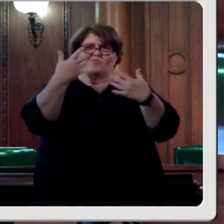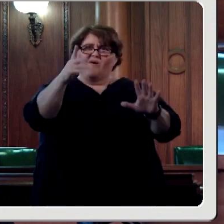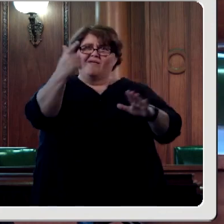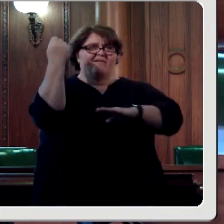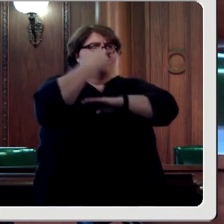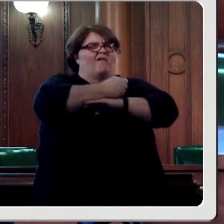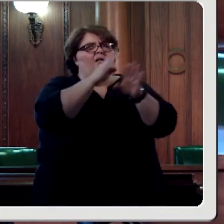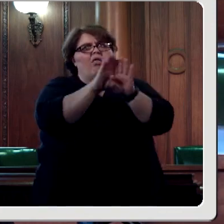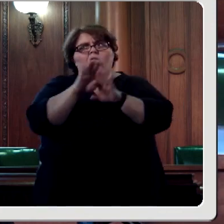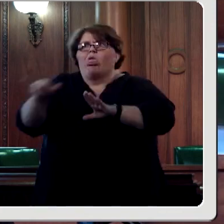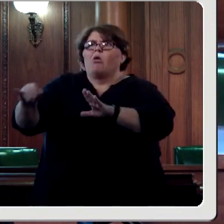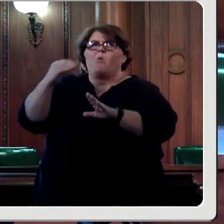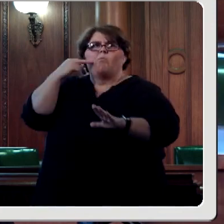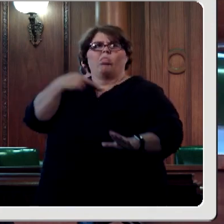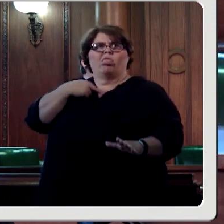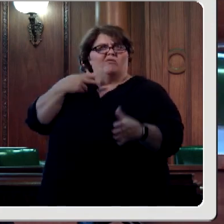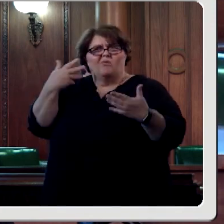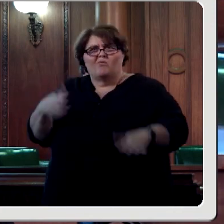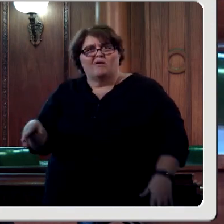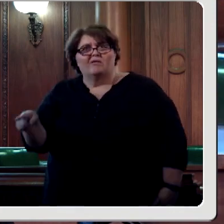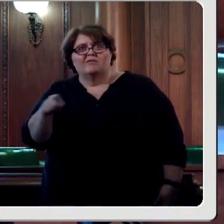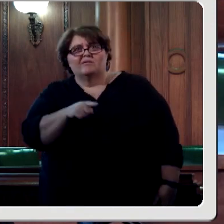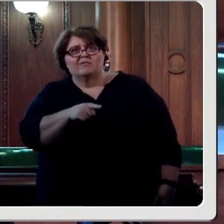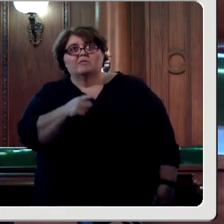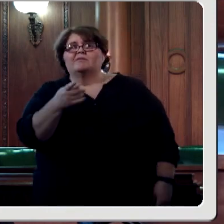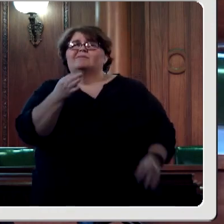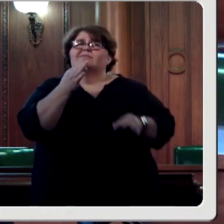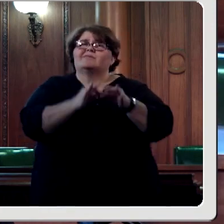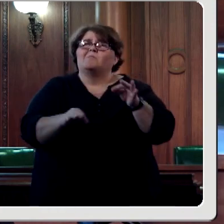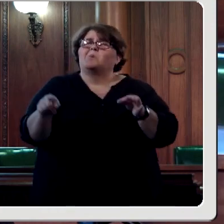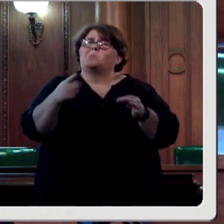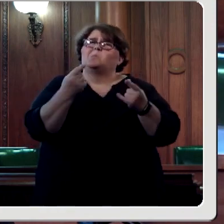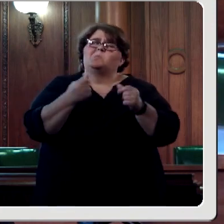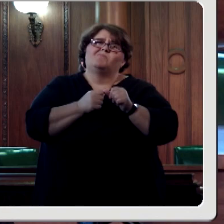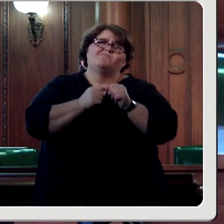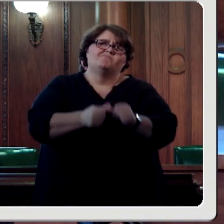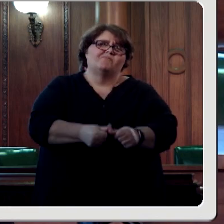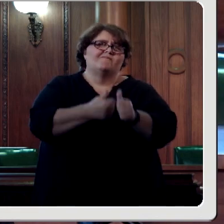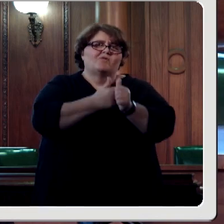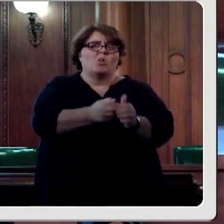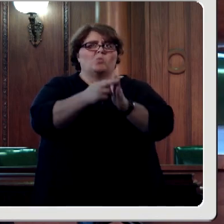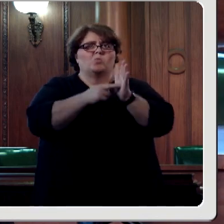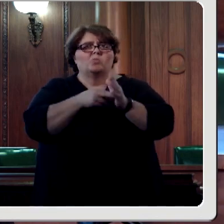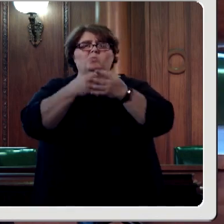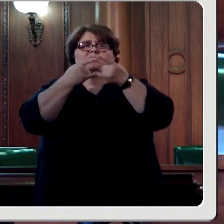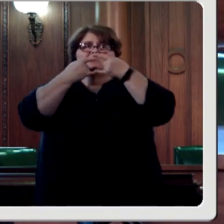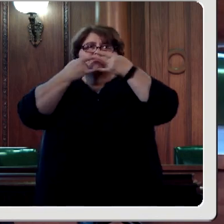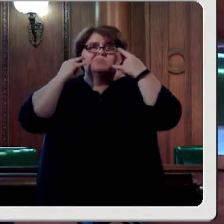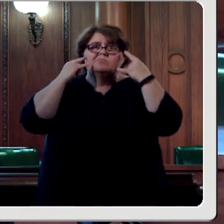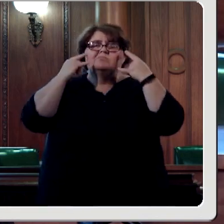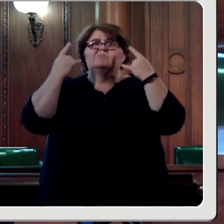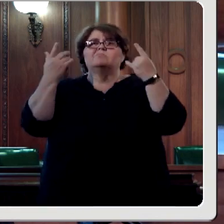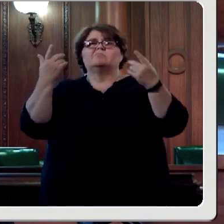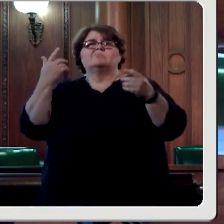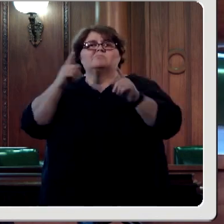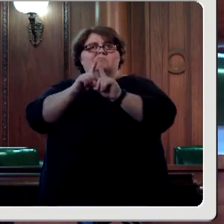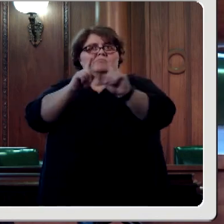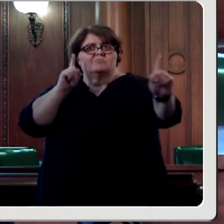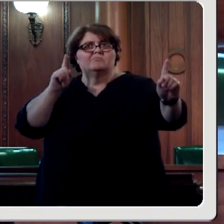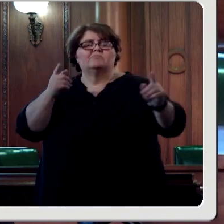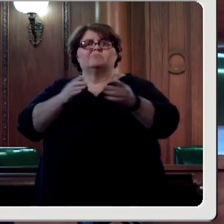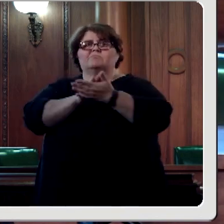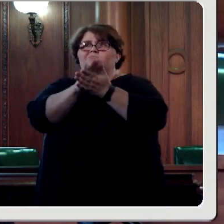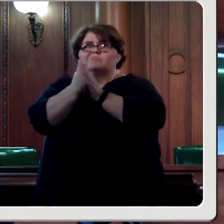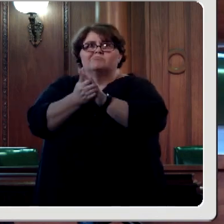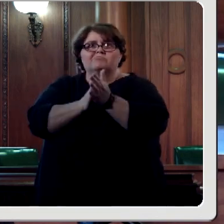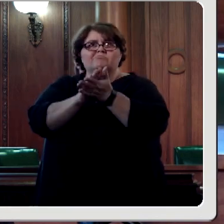long way from herd immunity due to natural infection, as the estimates would place the infection rate in the United States at probably